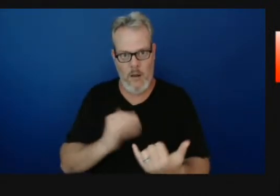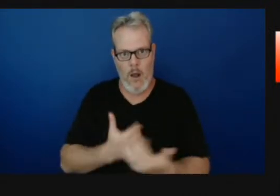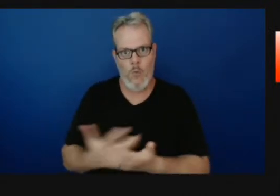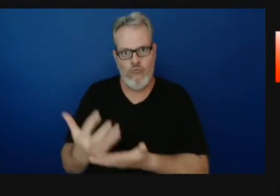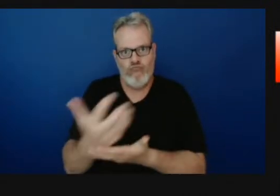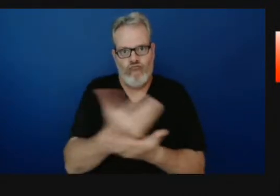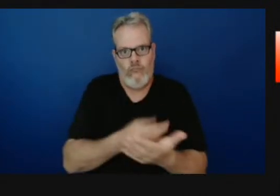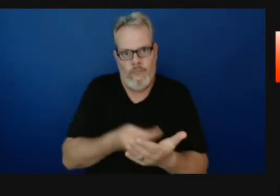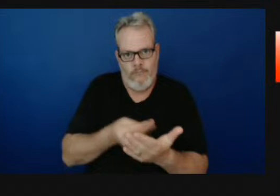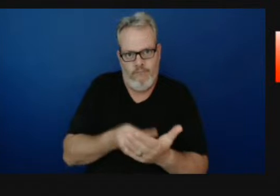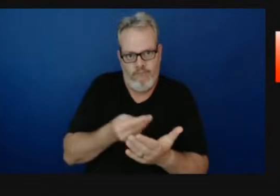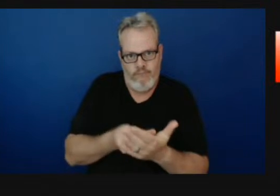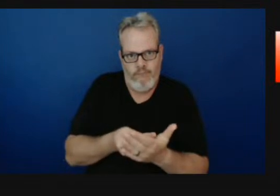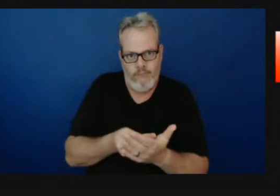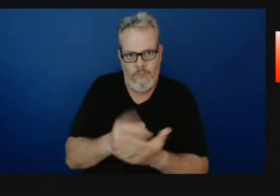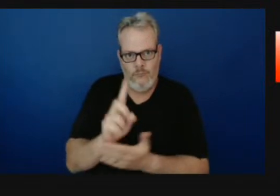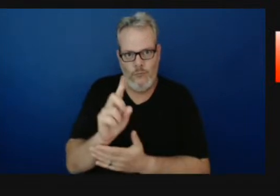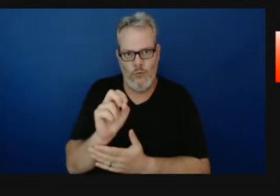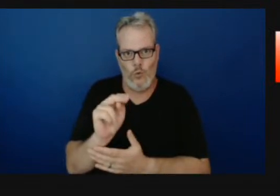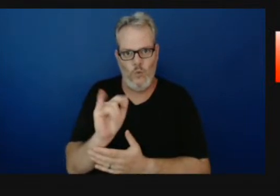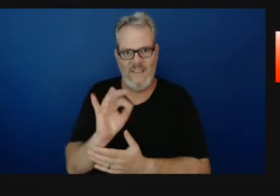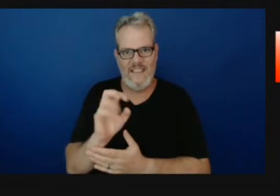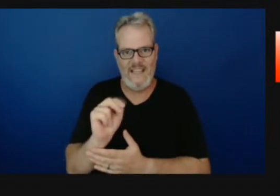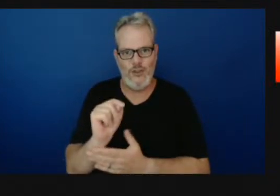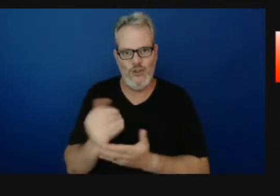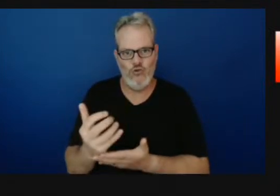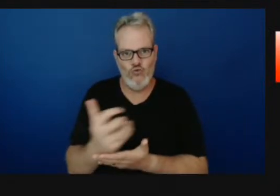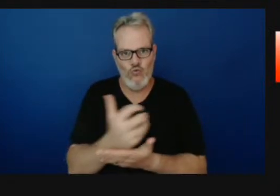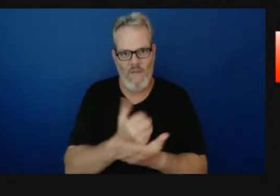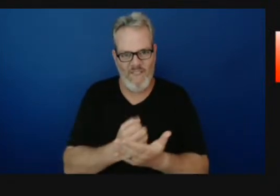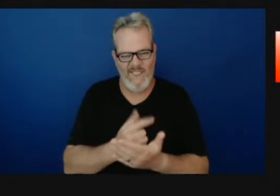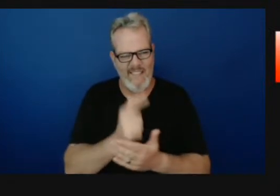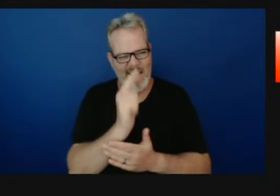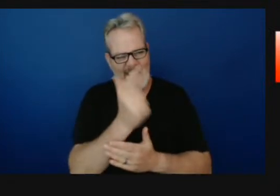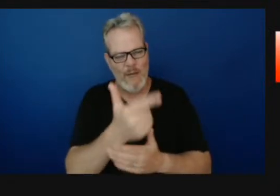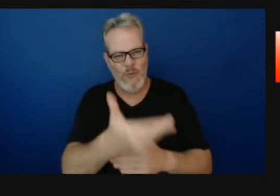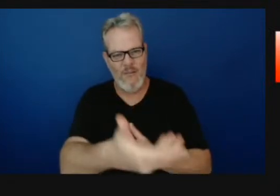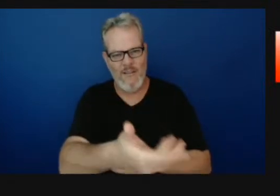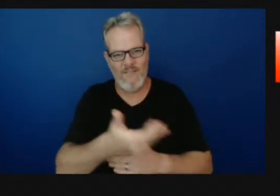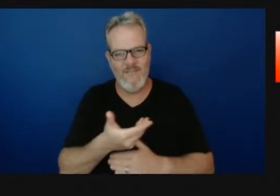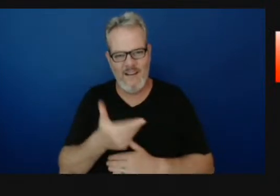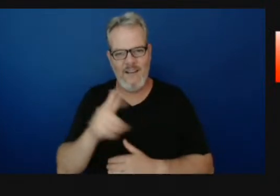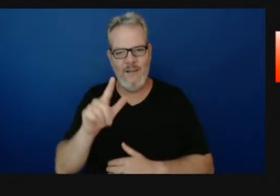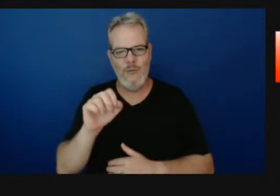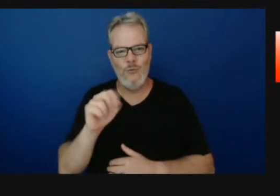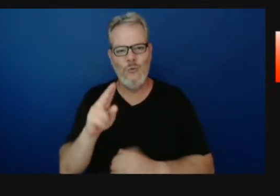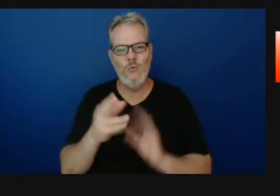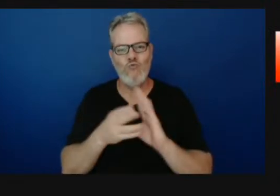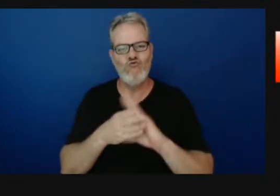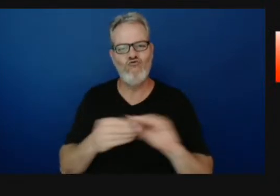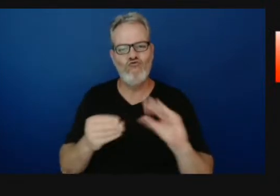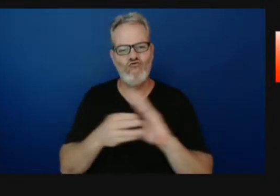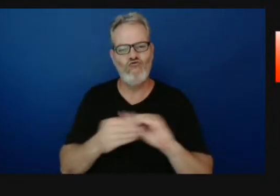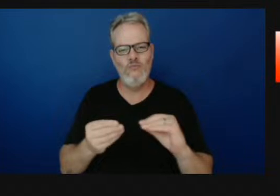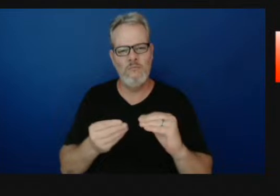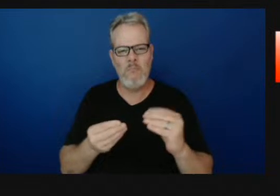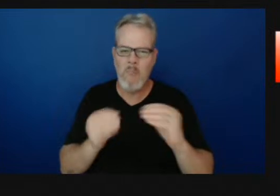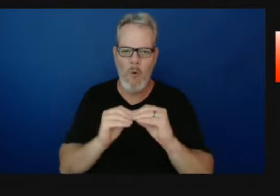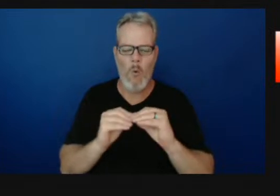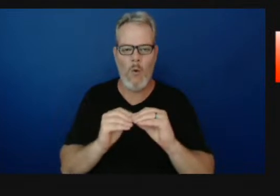on Lou a little bit later to tell us a little bit more about that. So yeah, busy little program set up